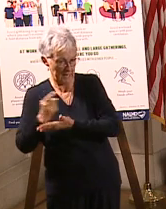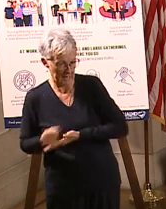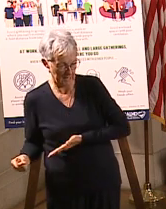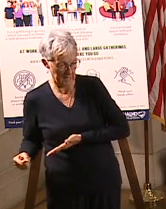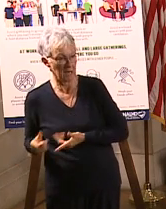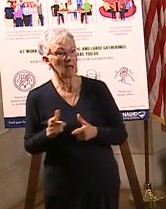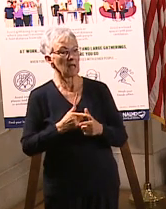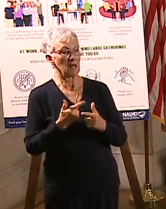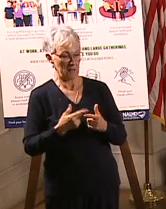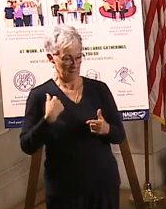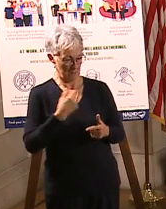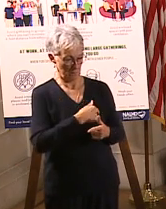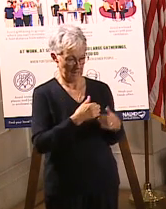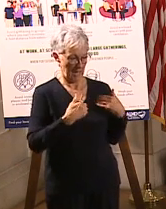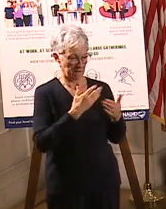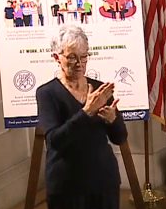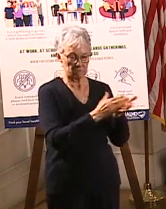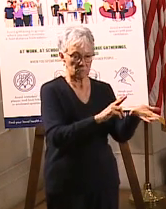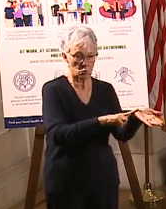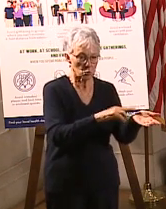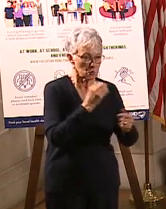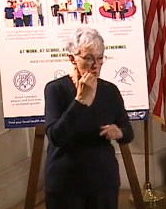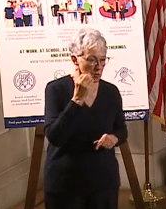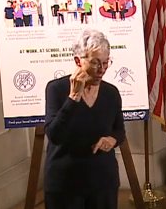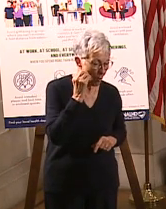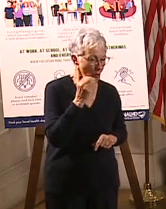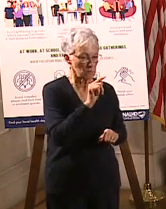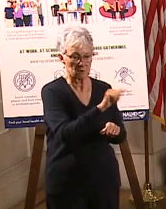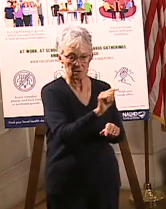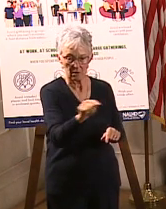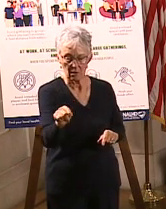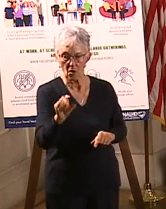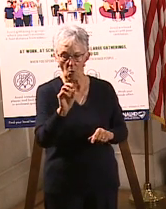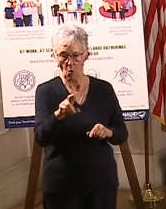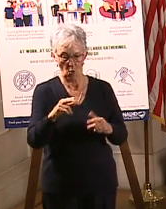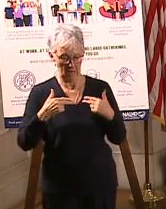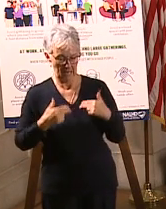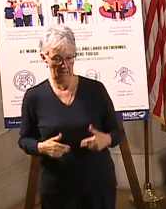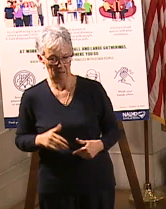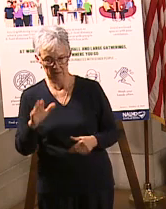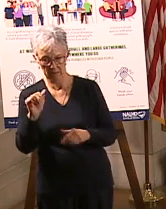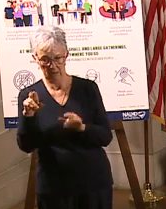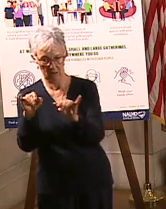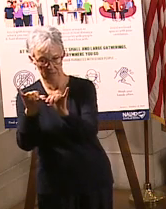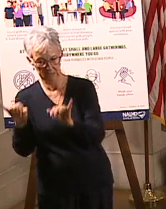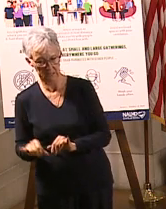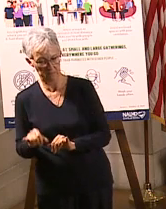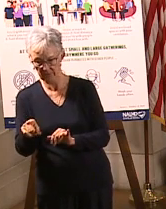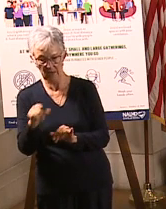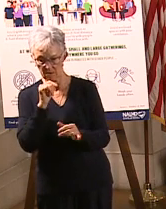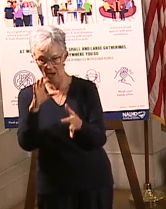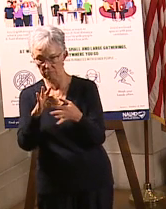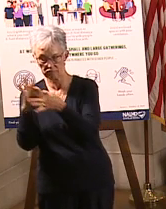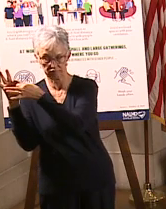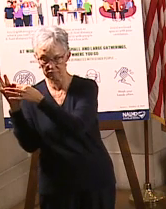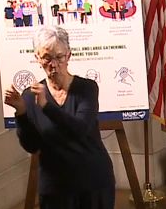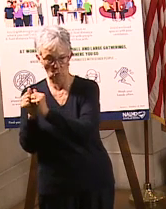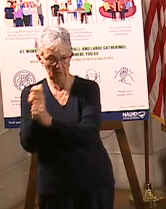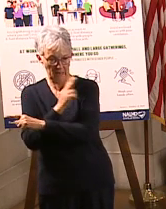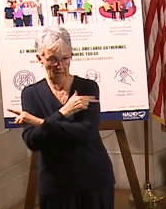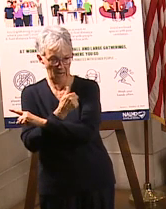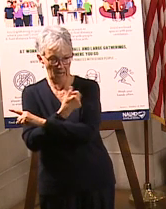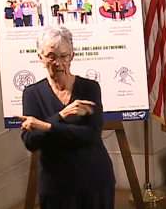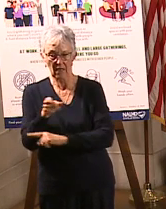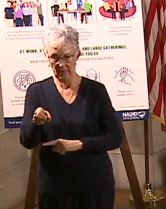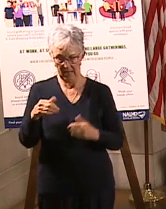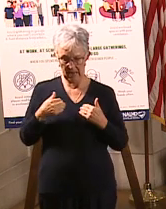not matched with a pharmacy and community health care that is not associated with a hospital system. They use the state's prioritization plan to